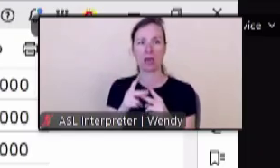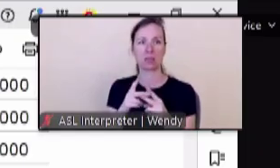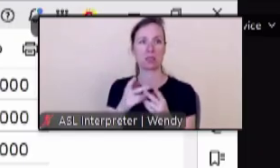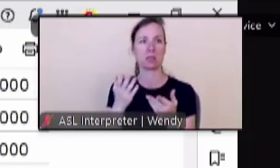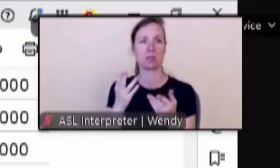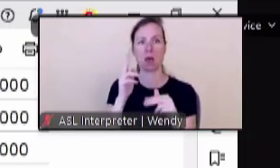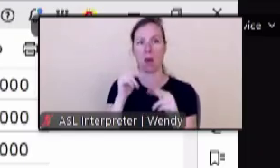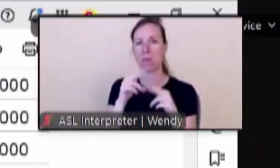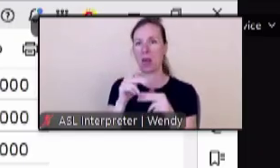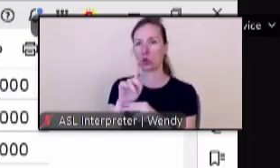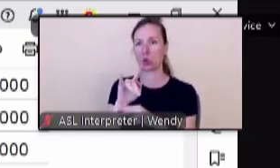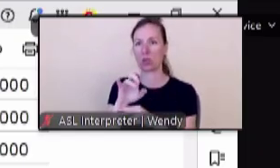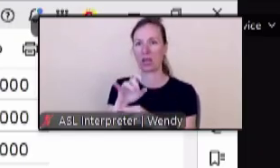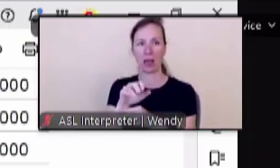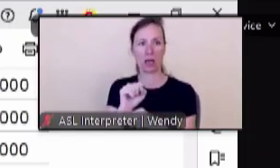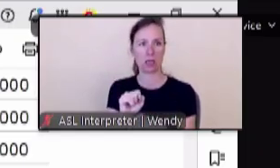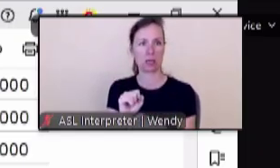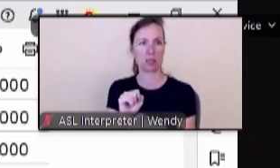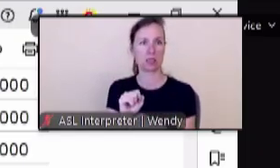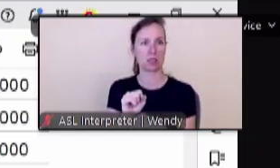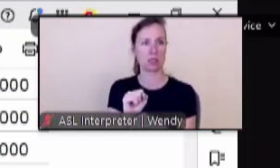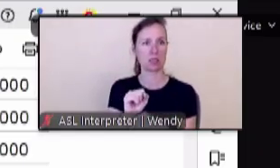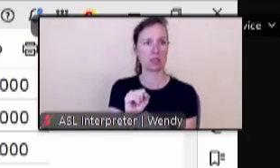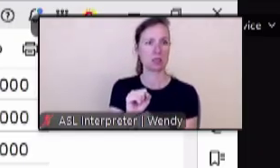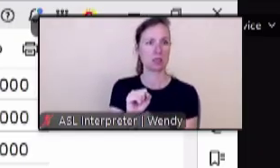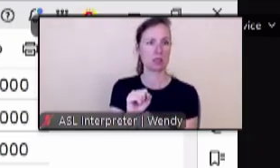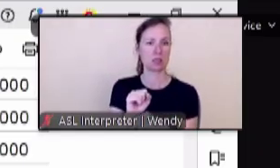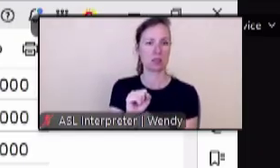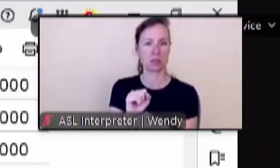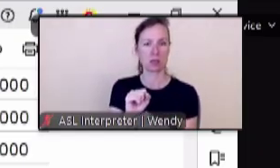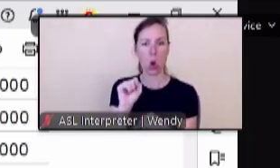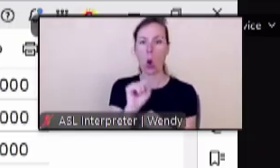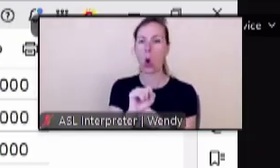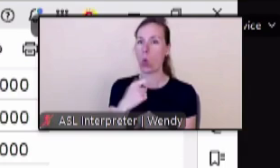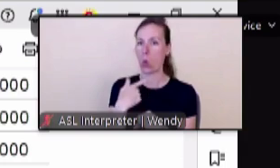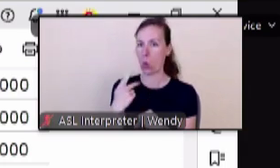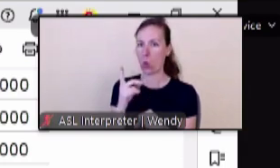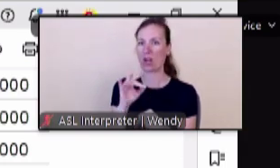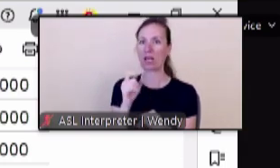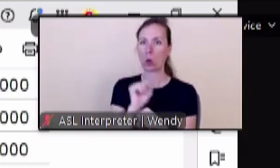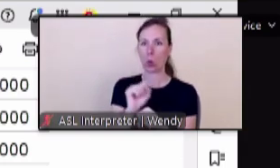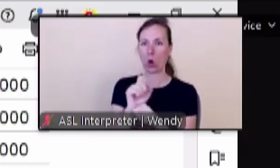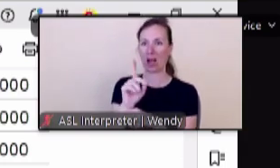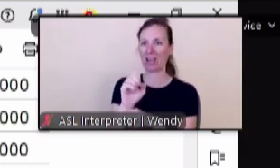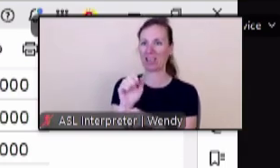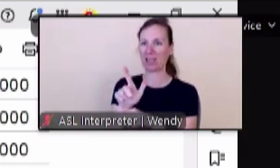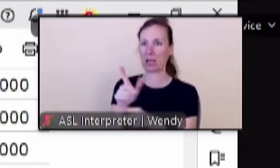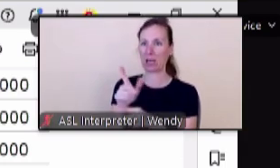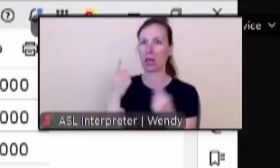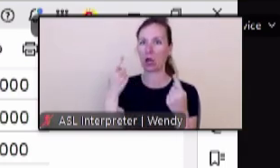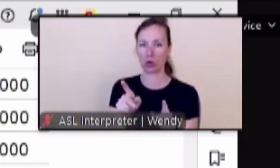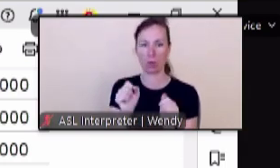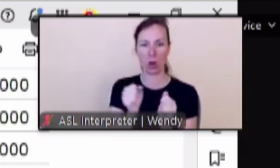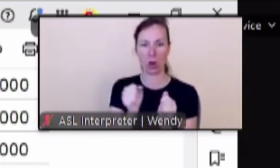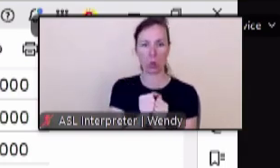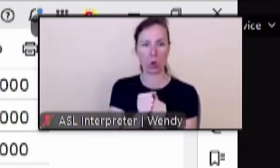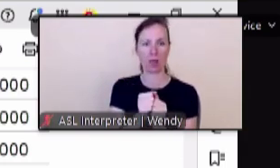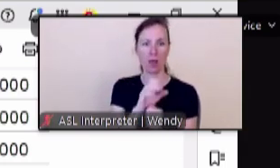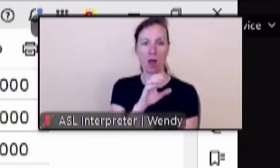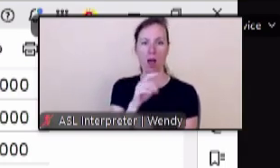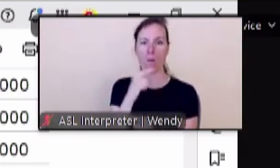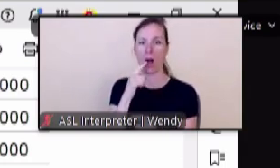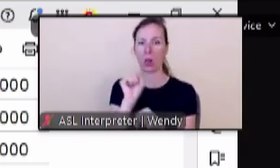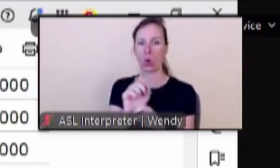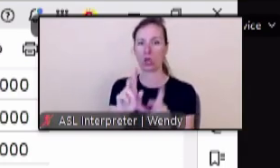Worked out a deal with the Public Works Department and the Police Department that I'm going to pay 35%. They're going to pay the rest.